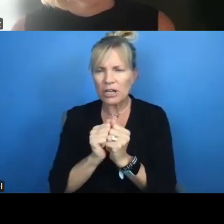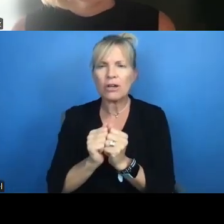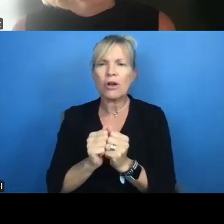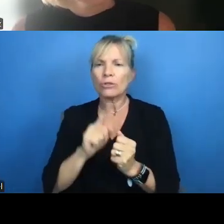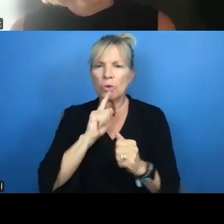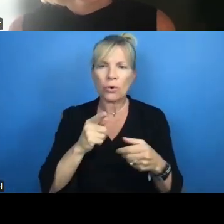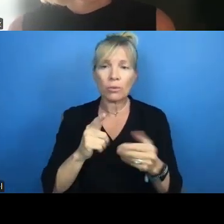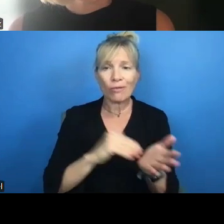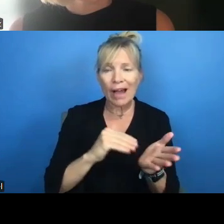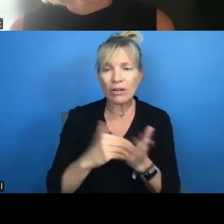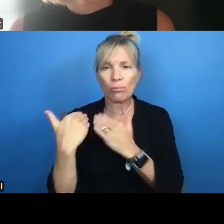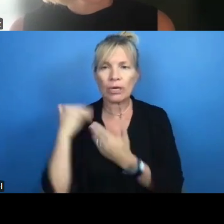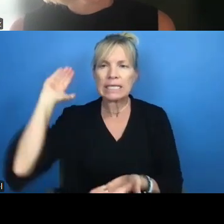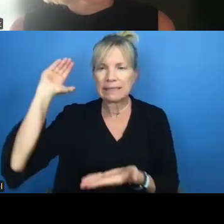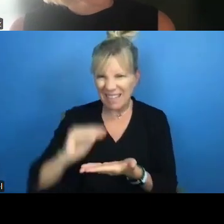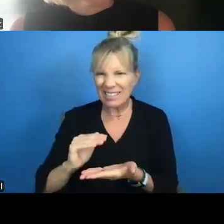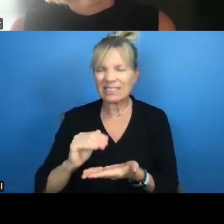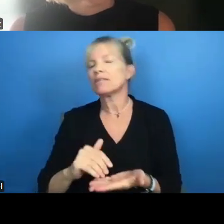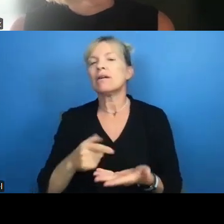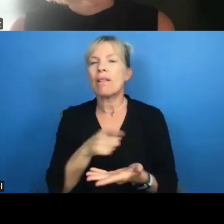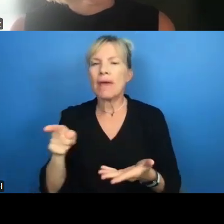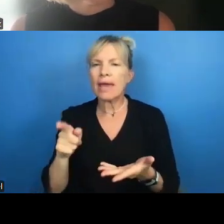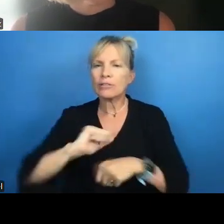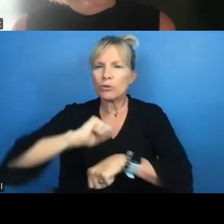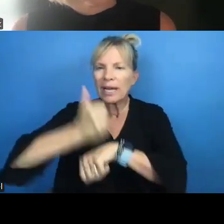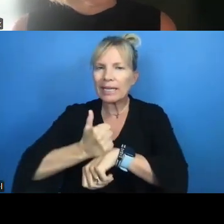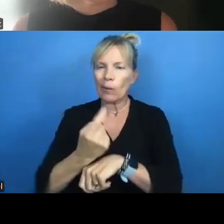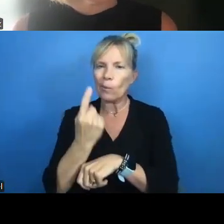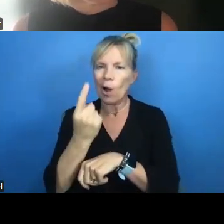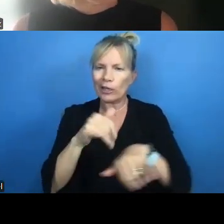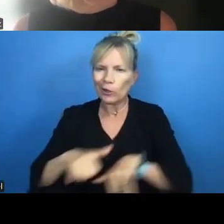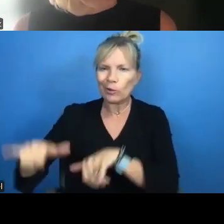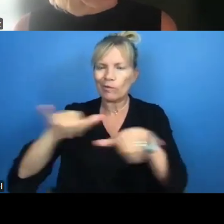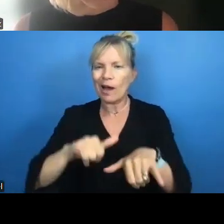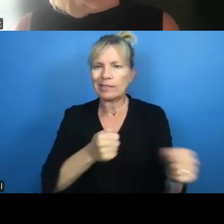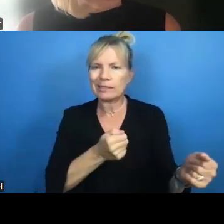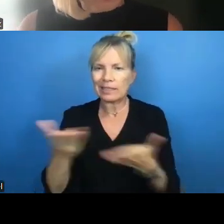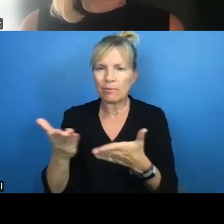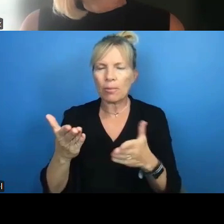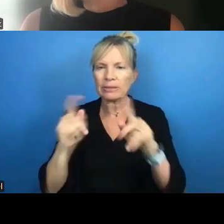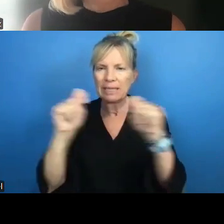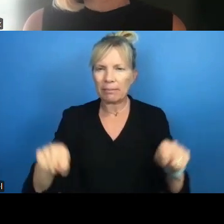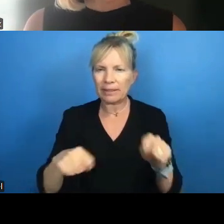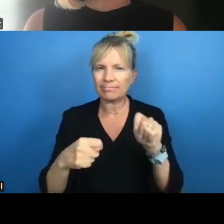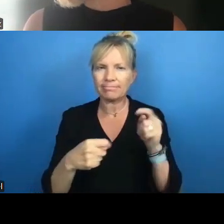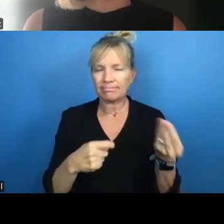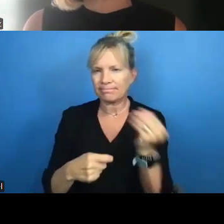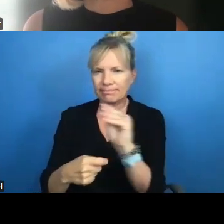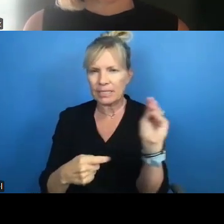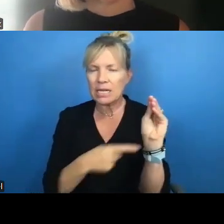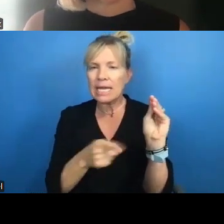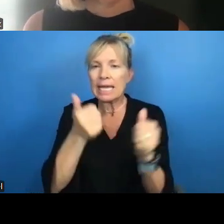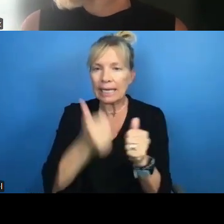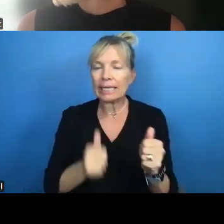provider burden. So they created one unified deliverable template that allows